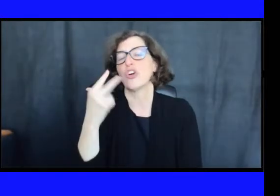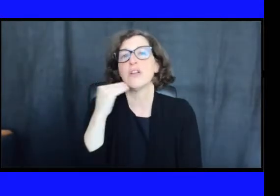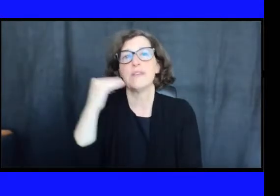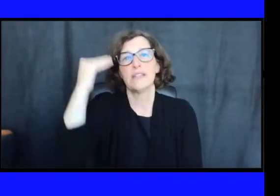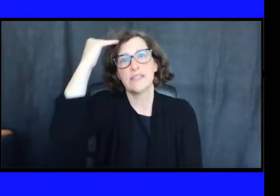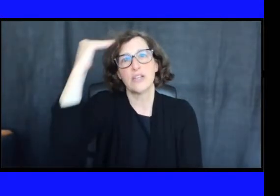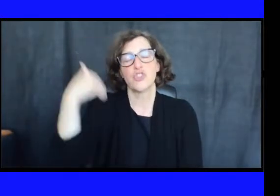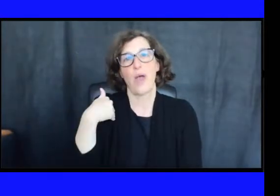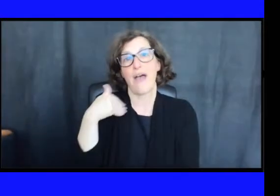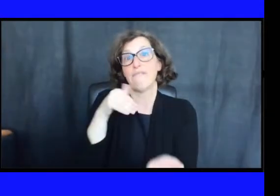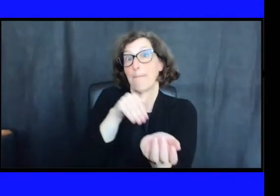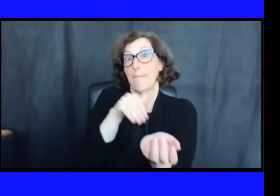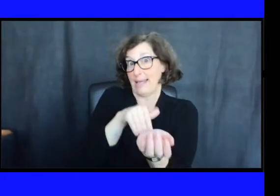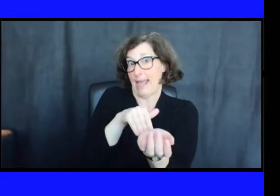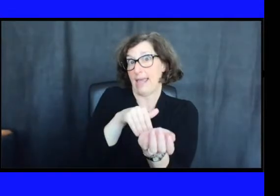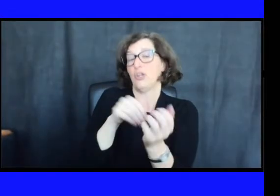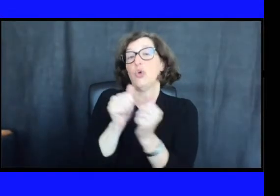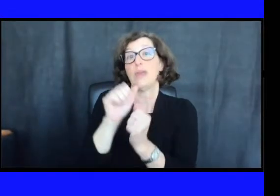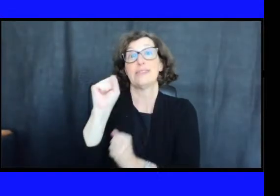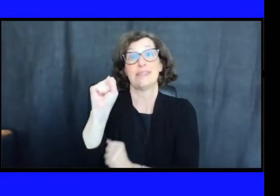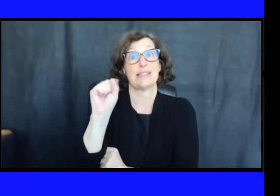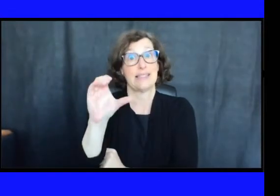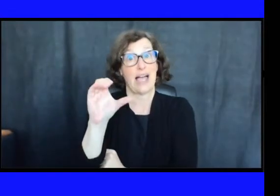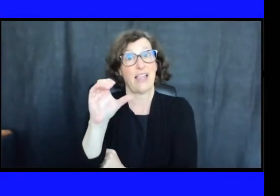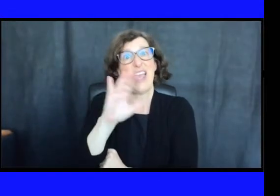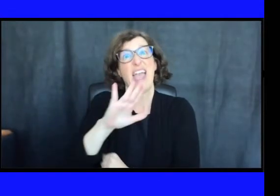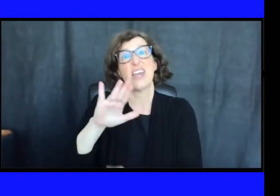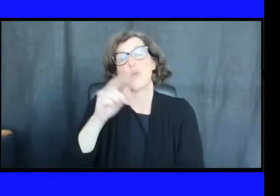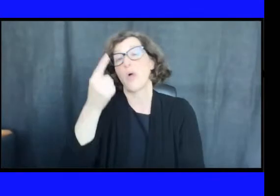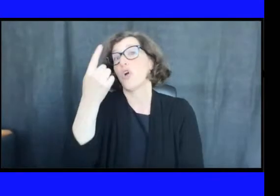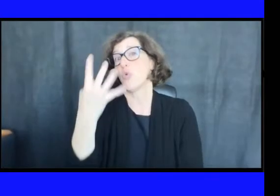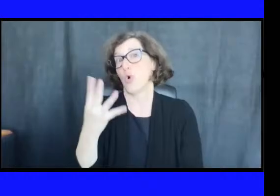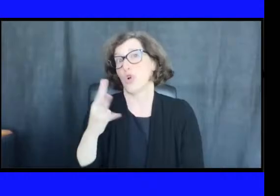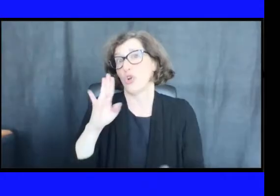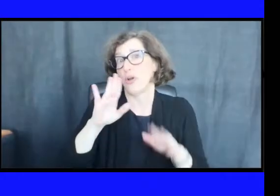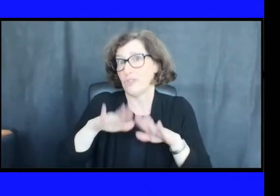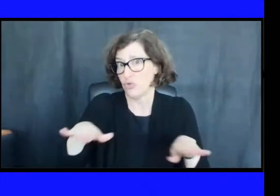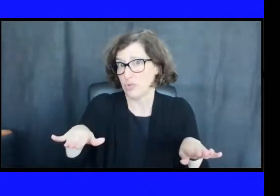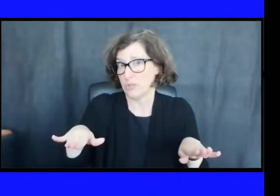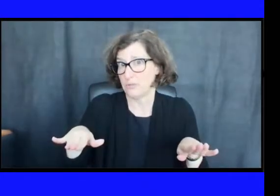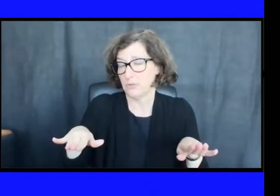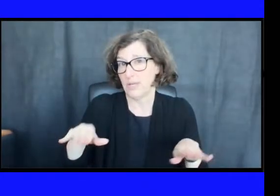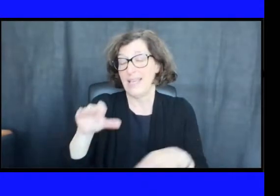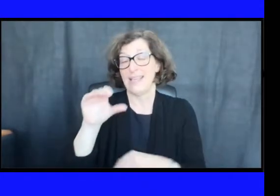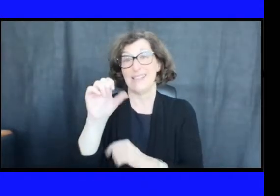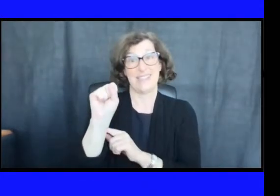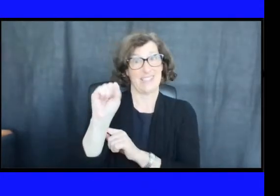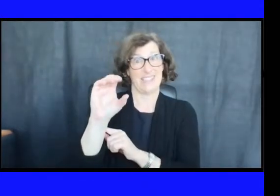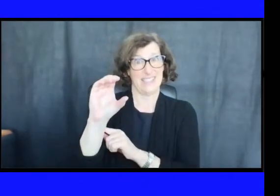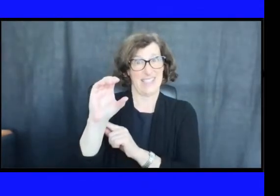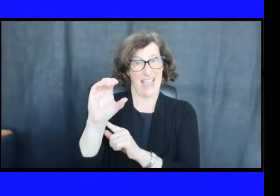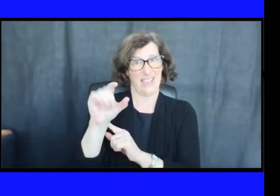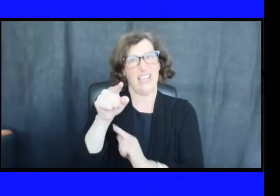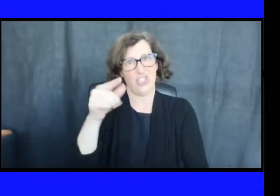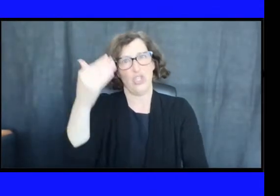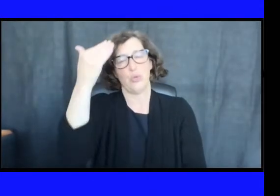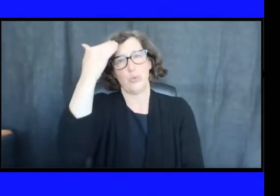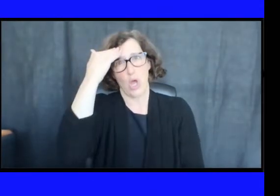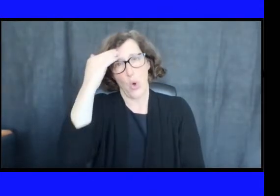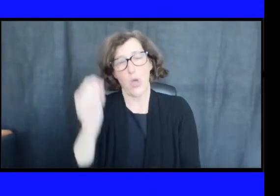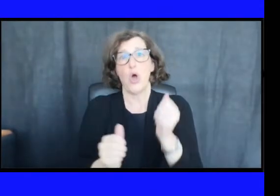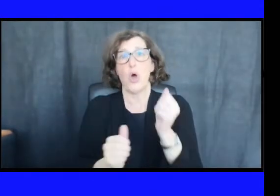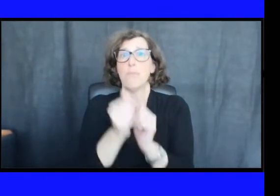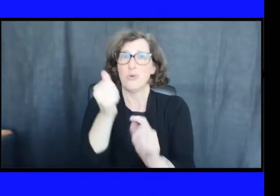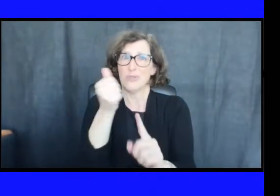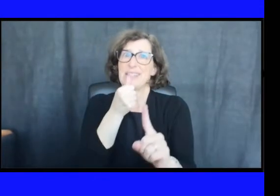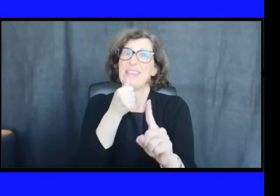particularly around the time of transition from pediatric to adult care. Now, while we have pediatric